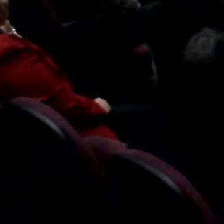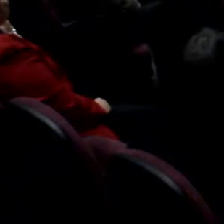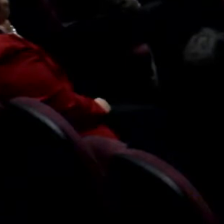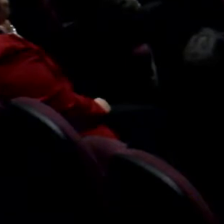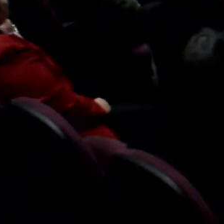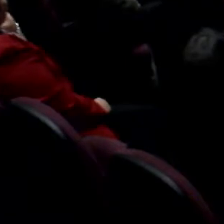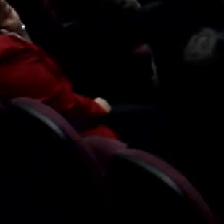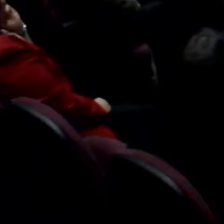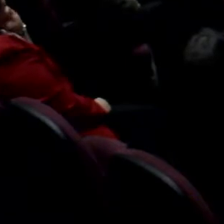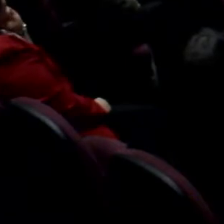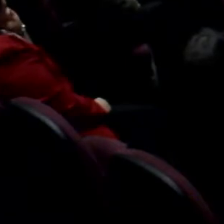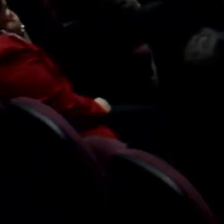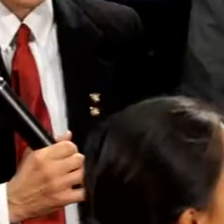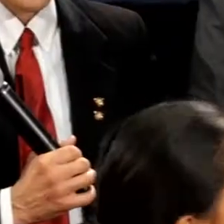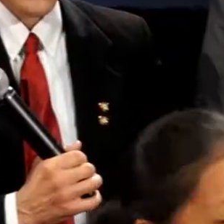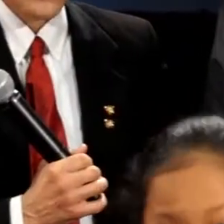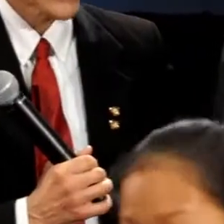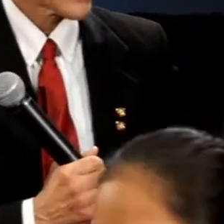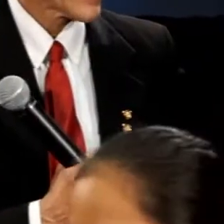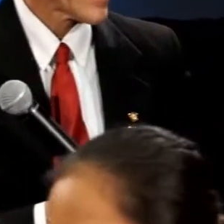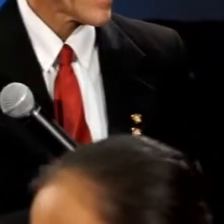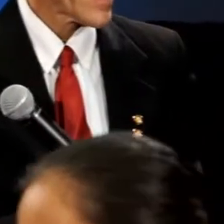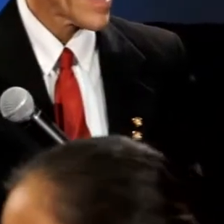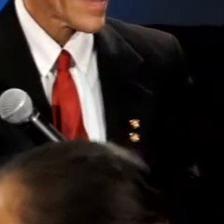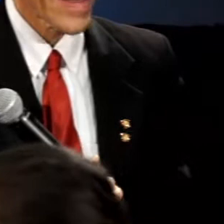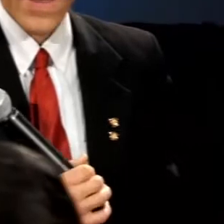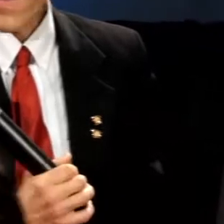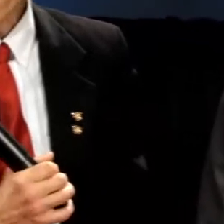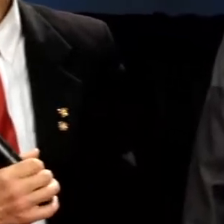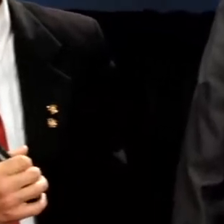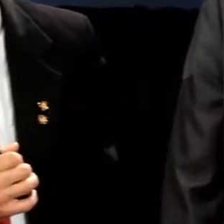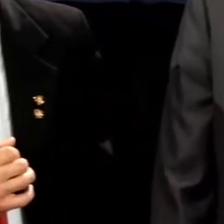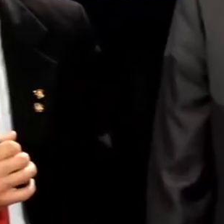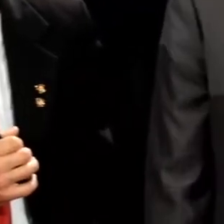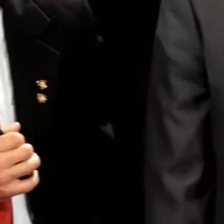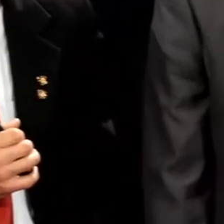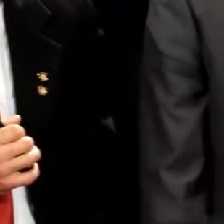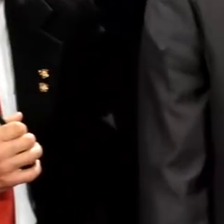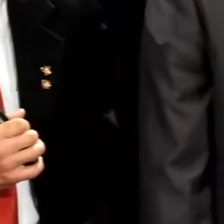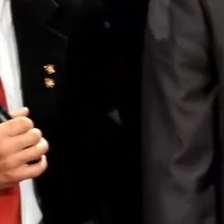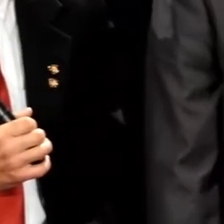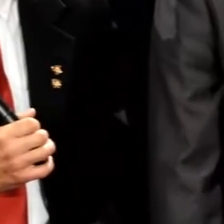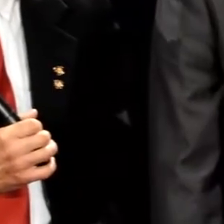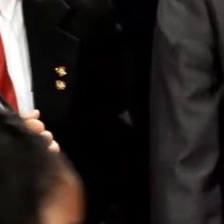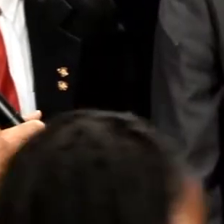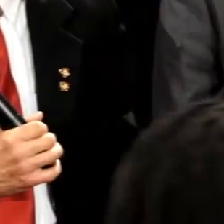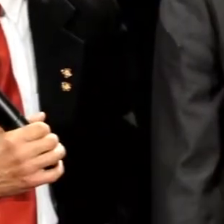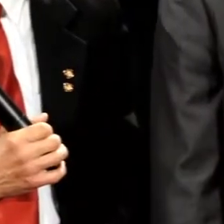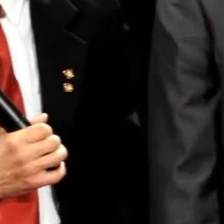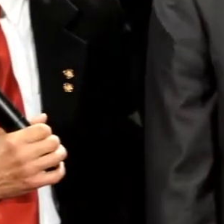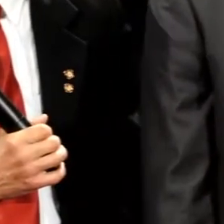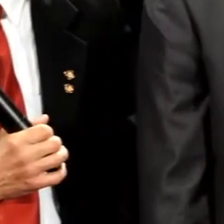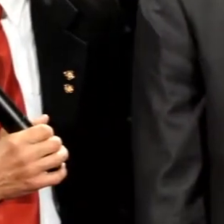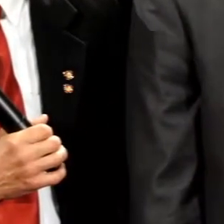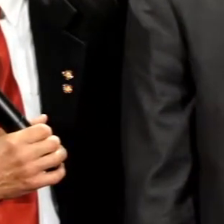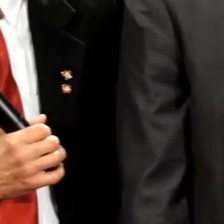you, children. That was wonderful. Please return your instruments and find your seat with Mum and Dad.